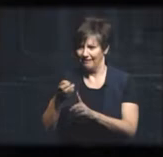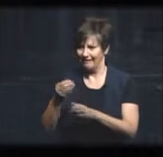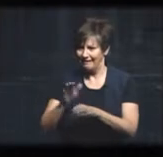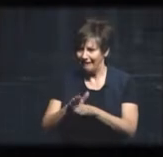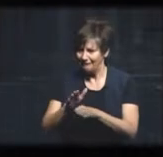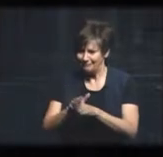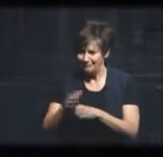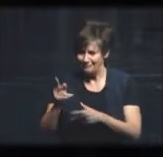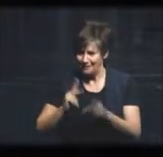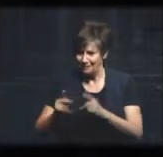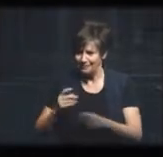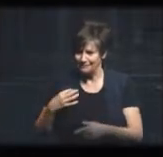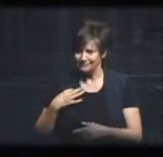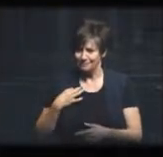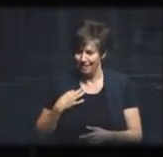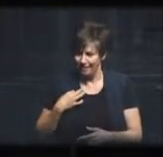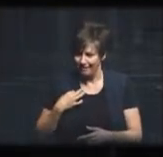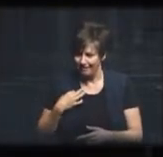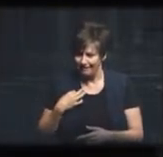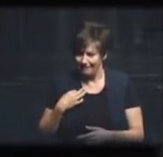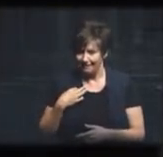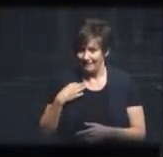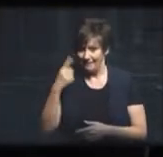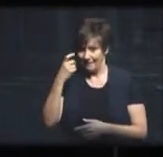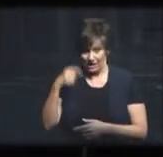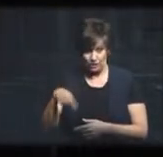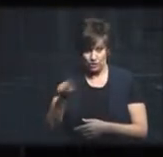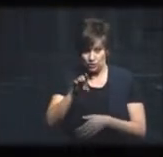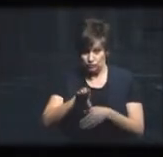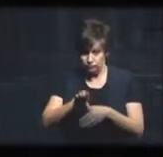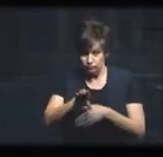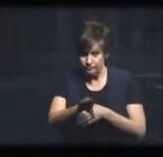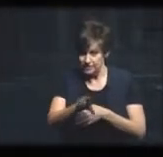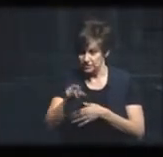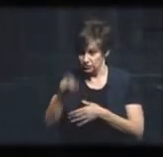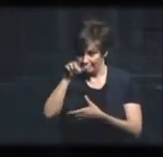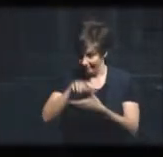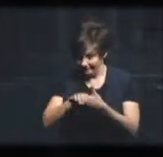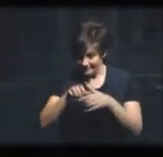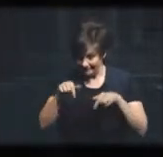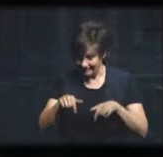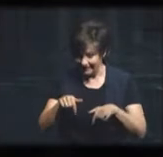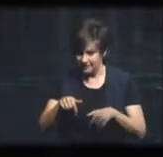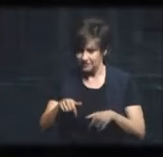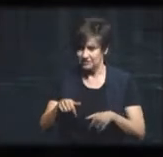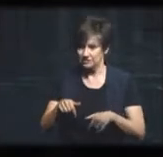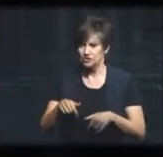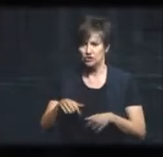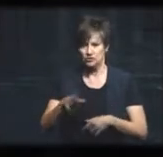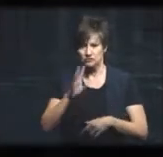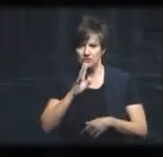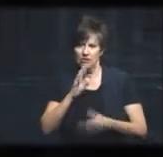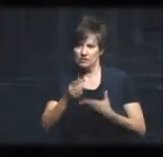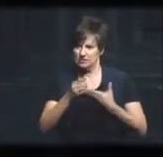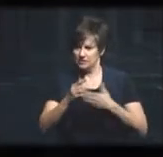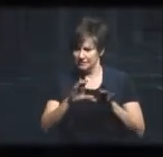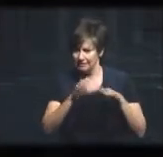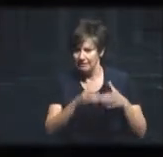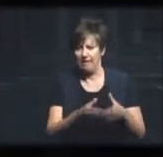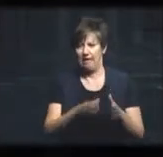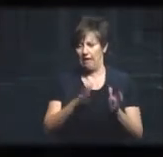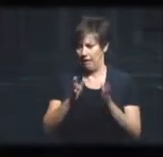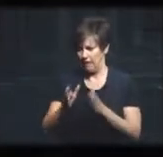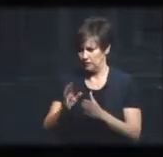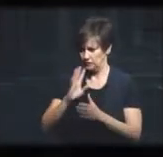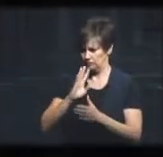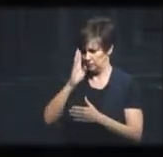away. Because you invested in this, because you believed in this, you talked it up in your classrooms, you talked to students who